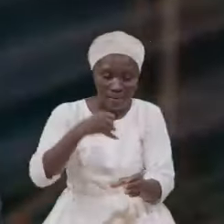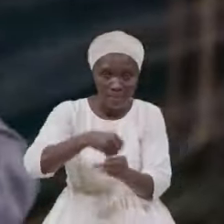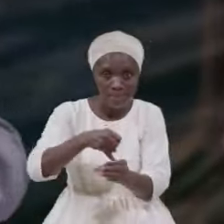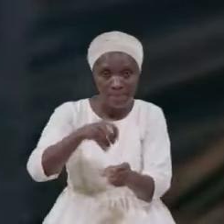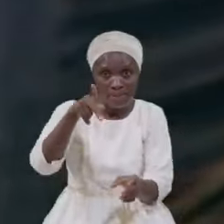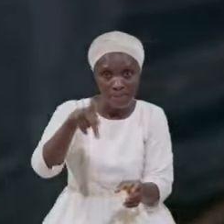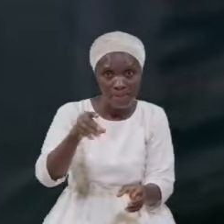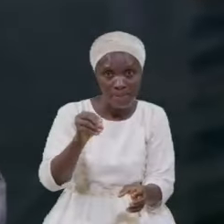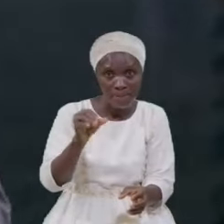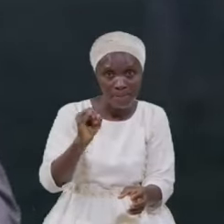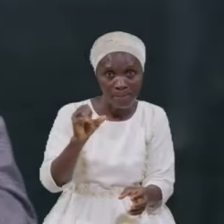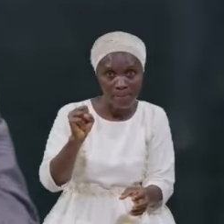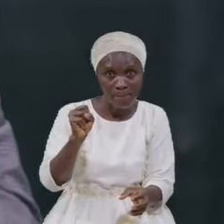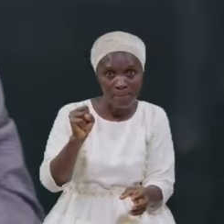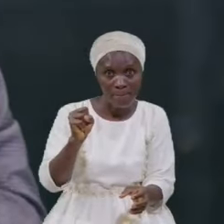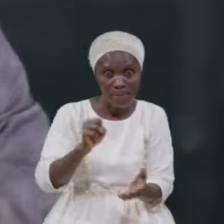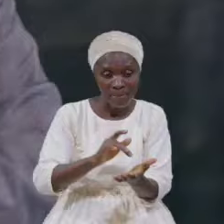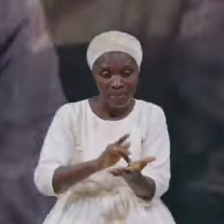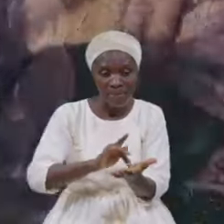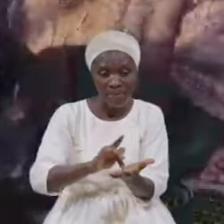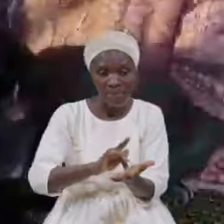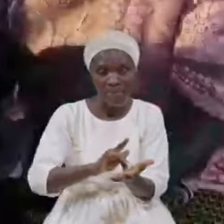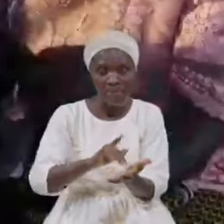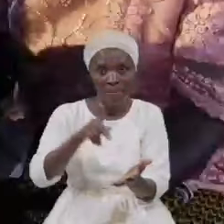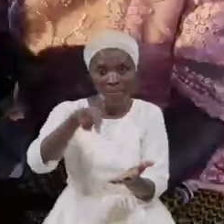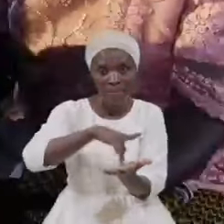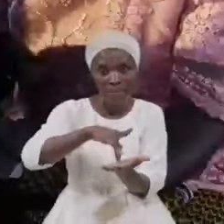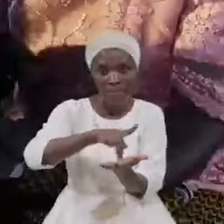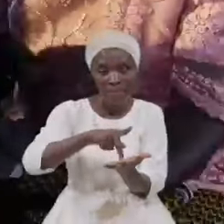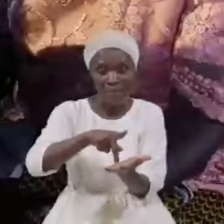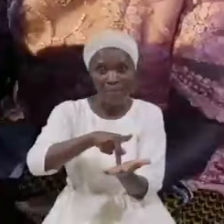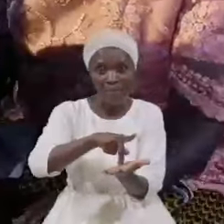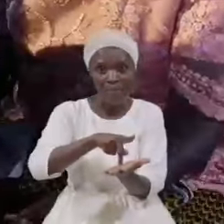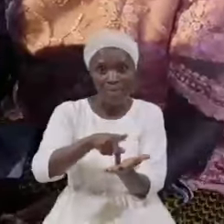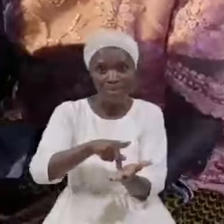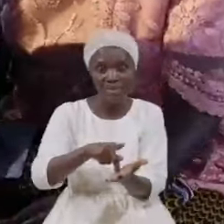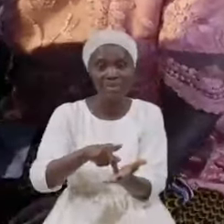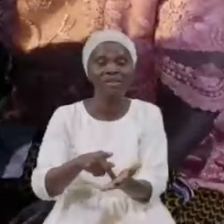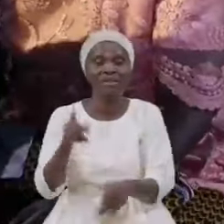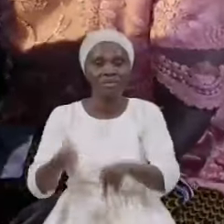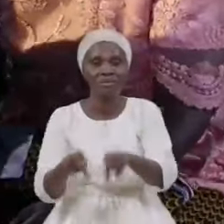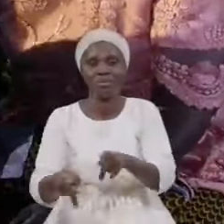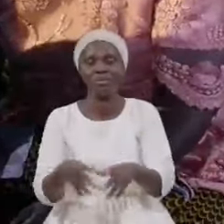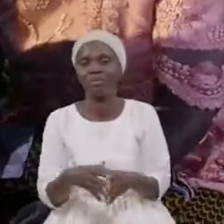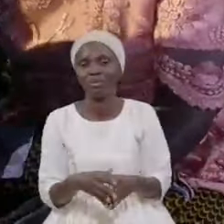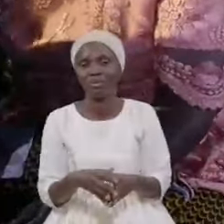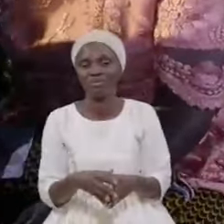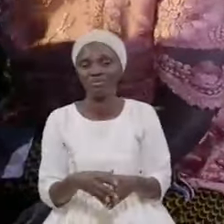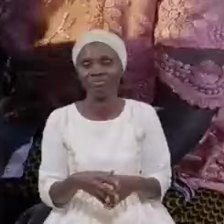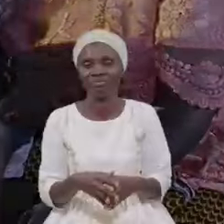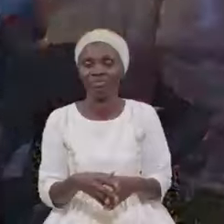you come out of all that and you say, Lord, I come. I come out